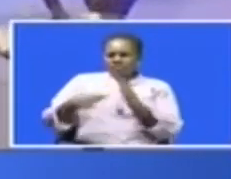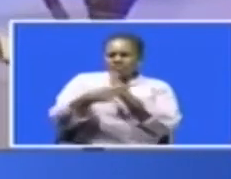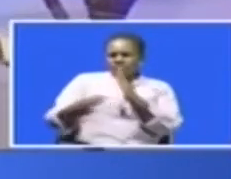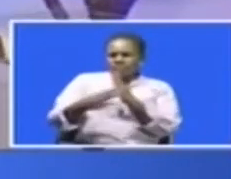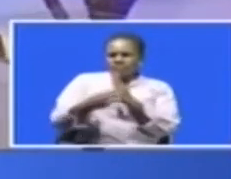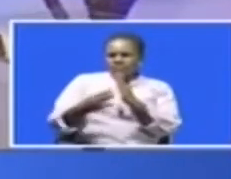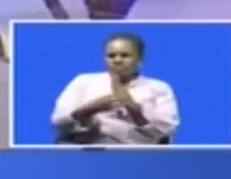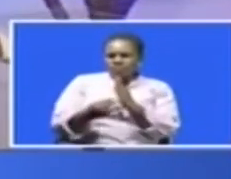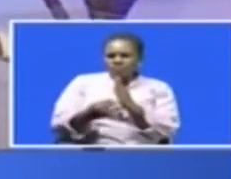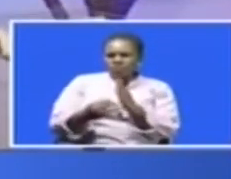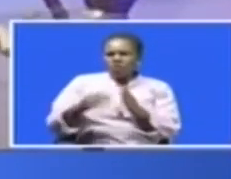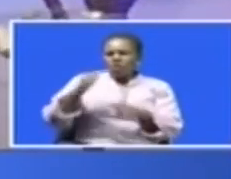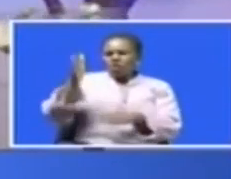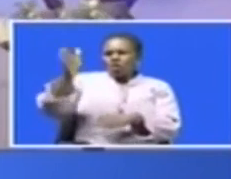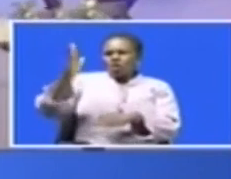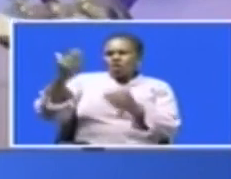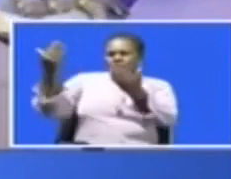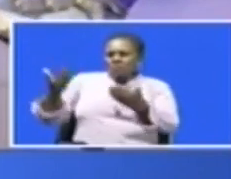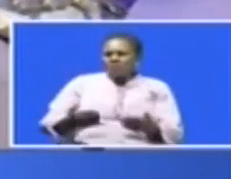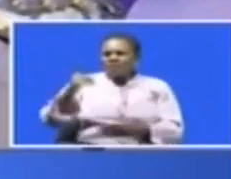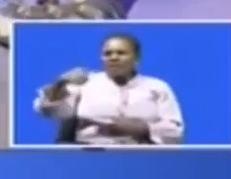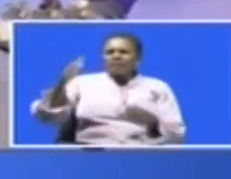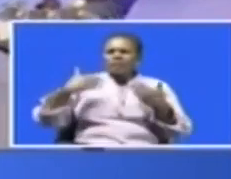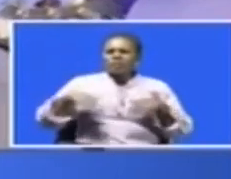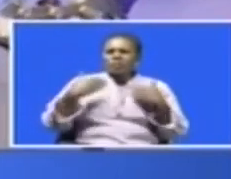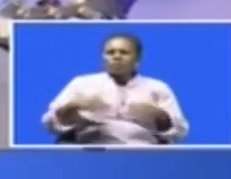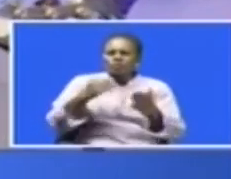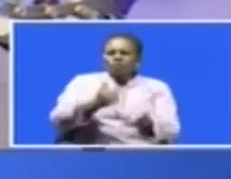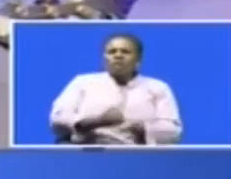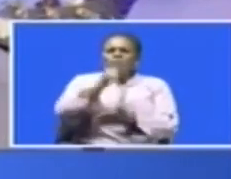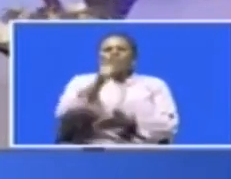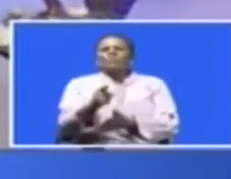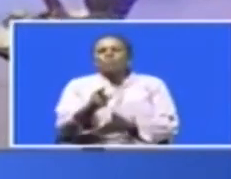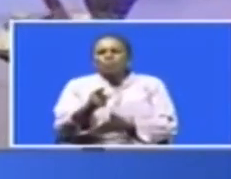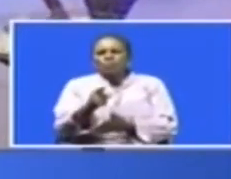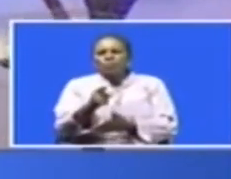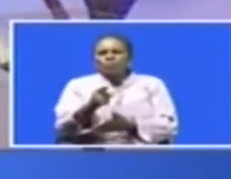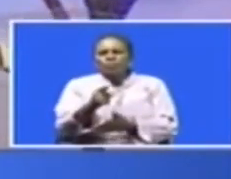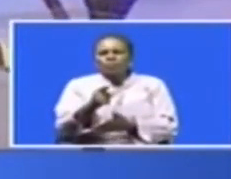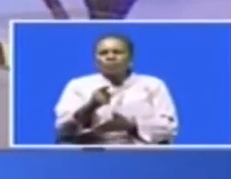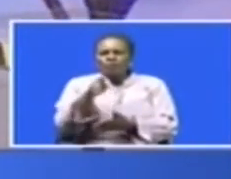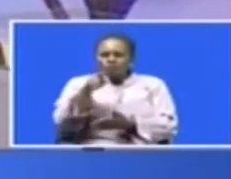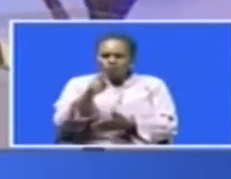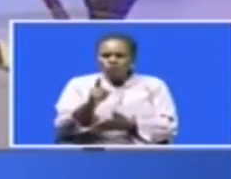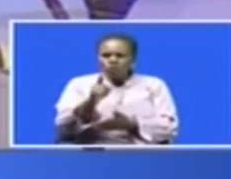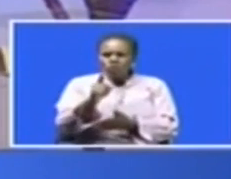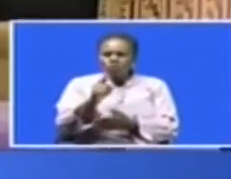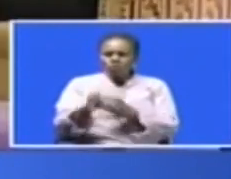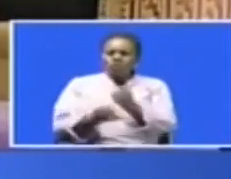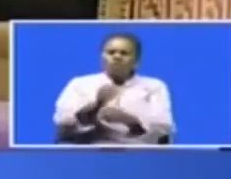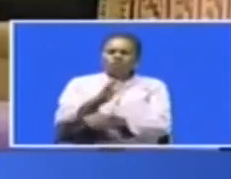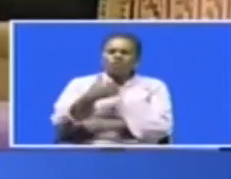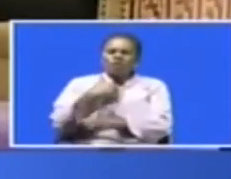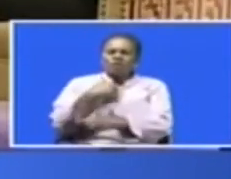then God will bring you the right people who are already established to put you in the platforms and the place that you're called to be in. You're supposed to release a video